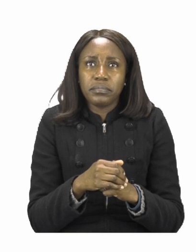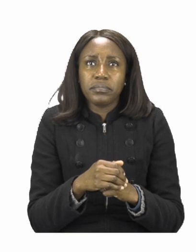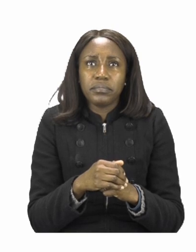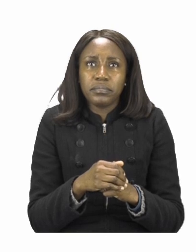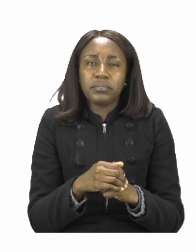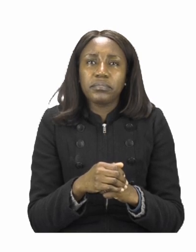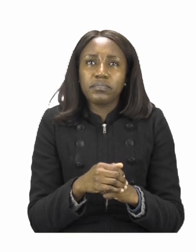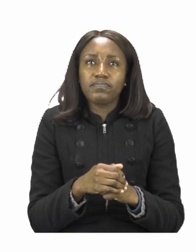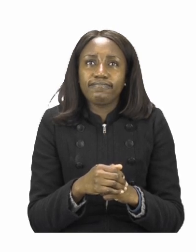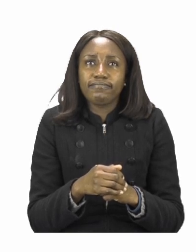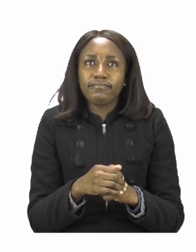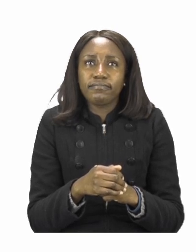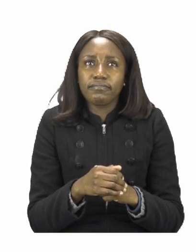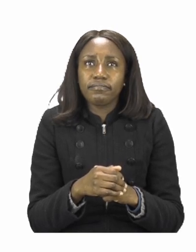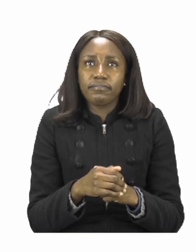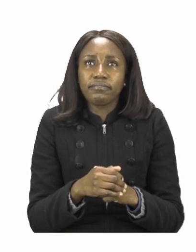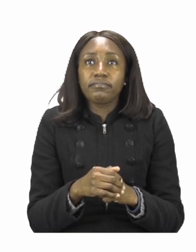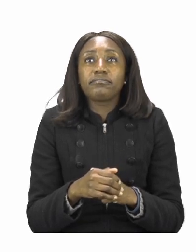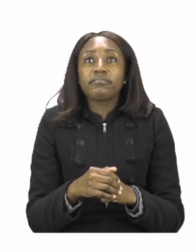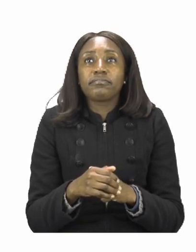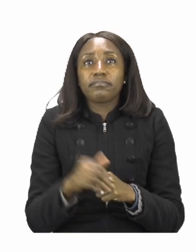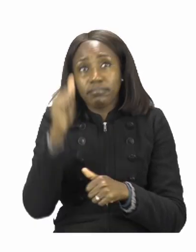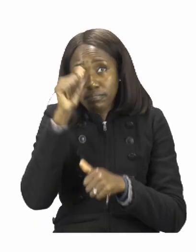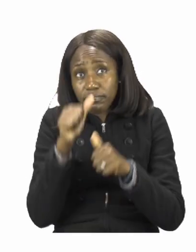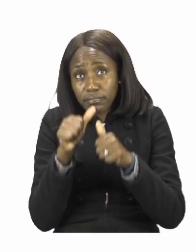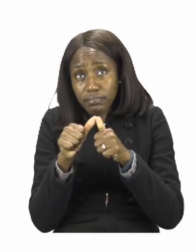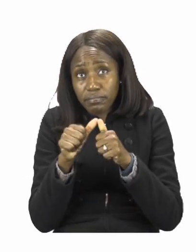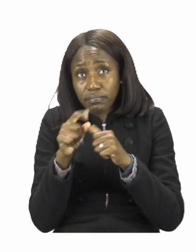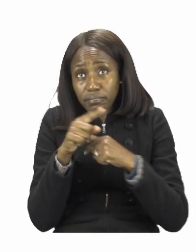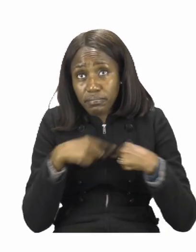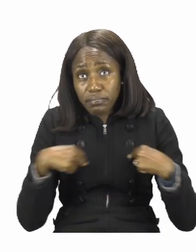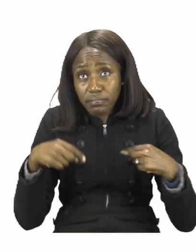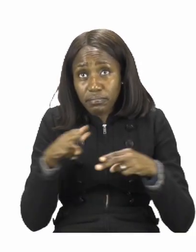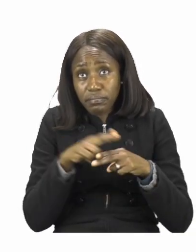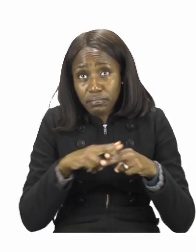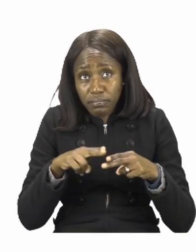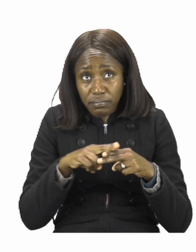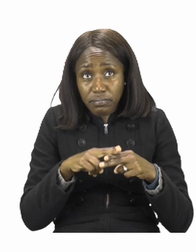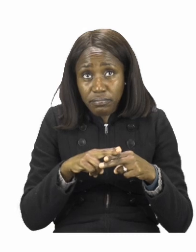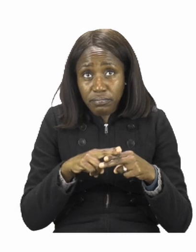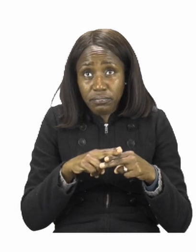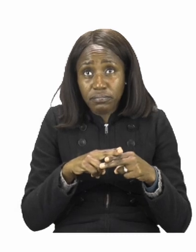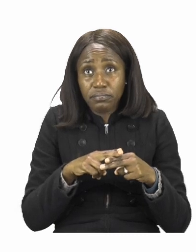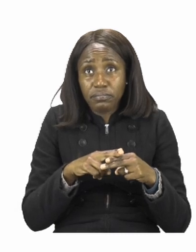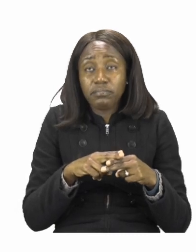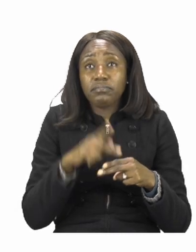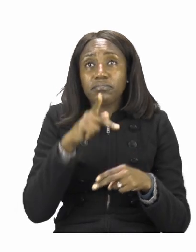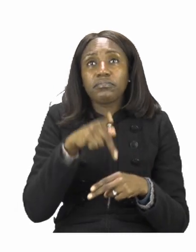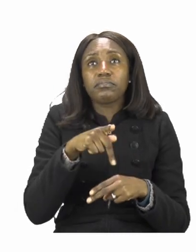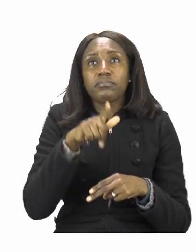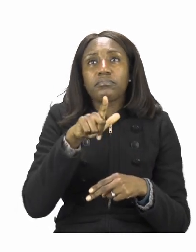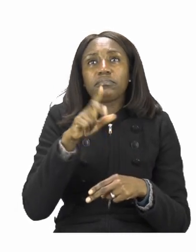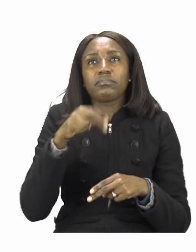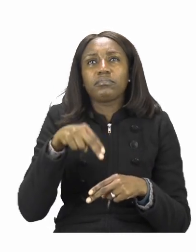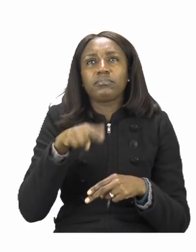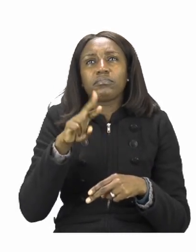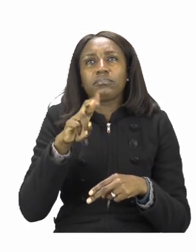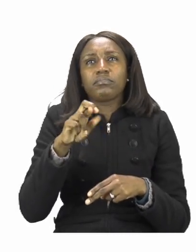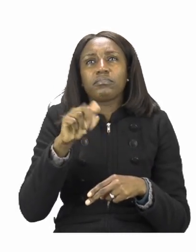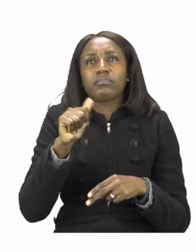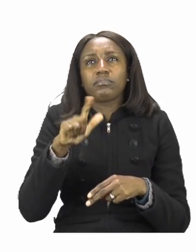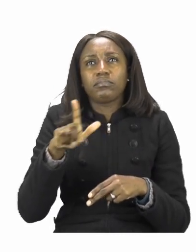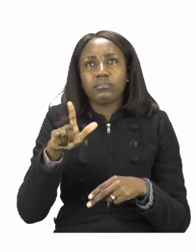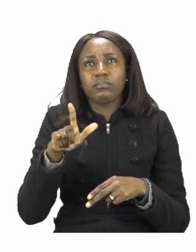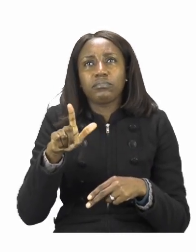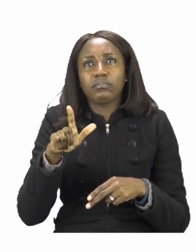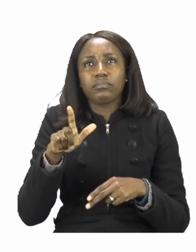we use a plural verb for the words he, she, and